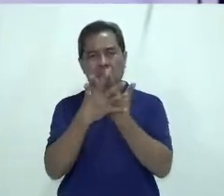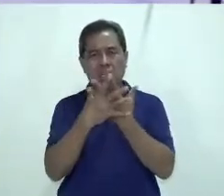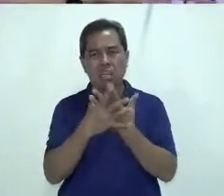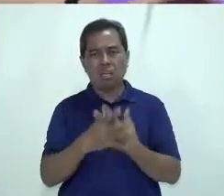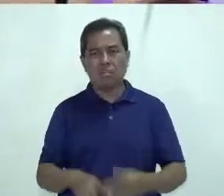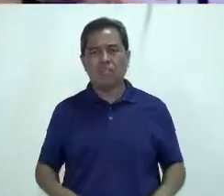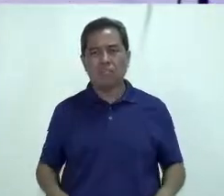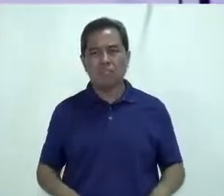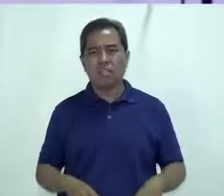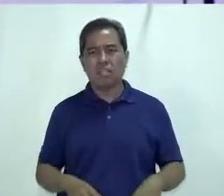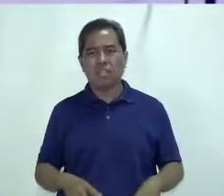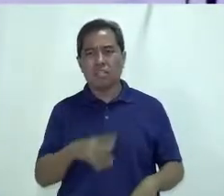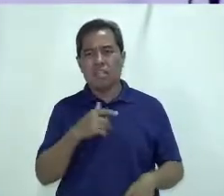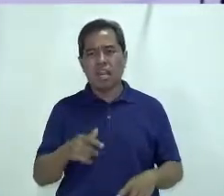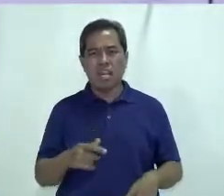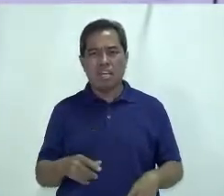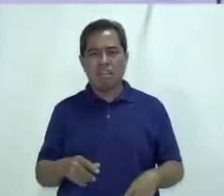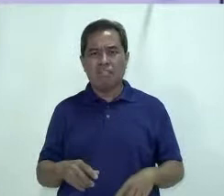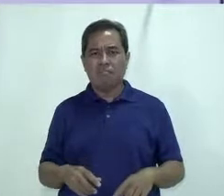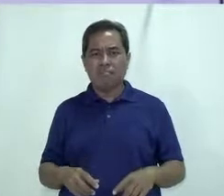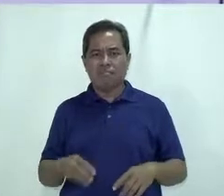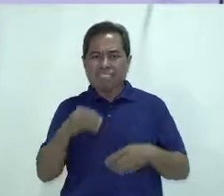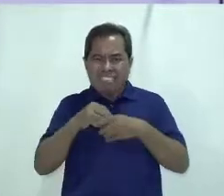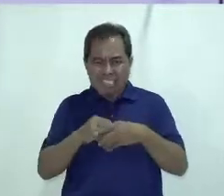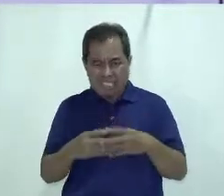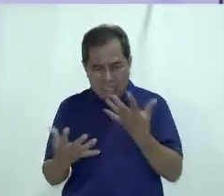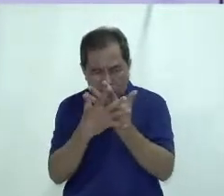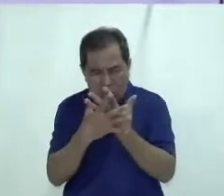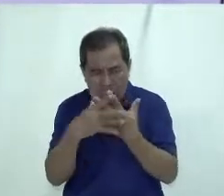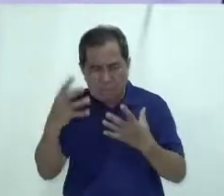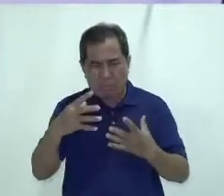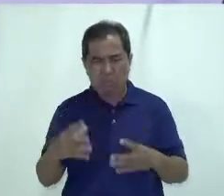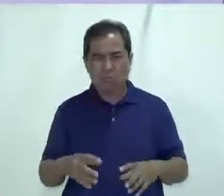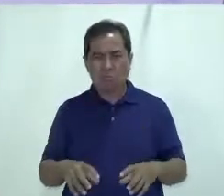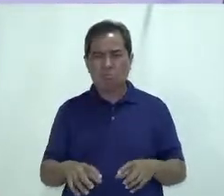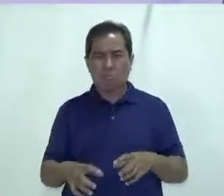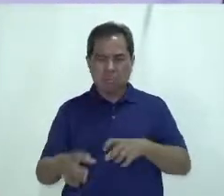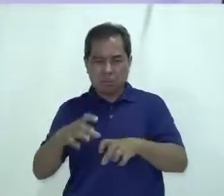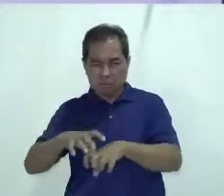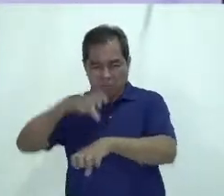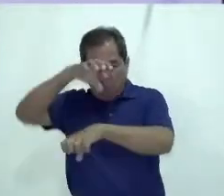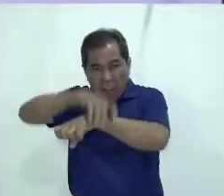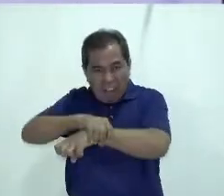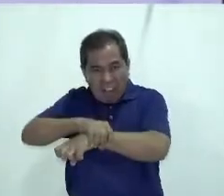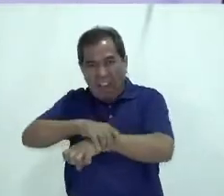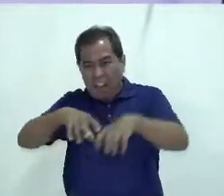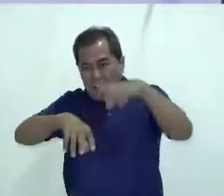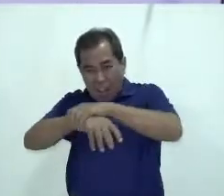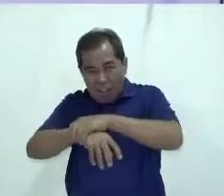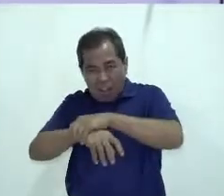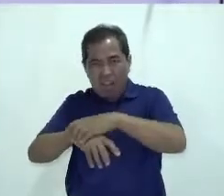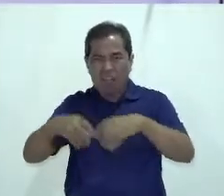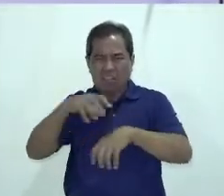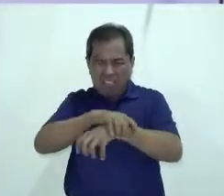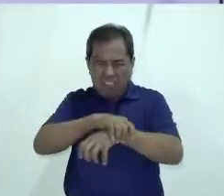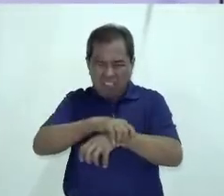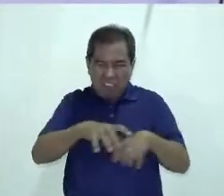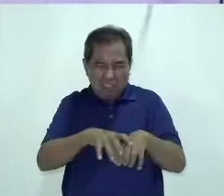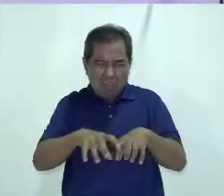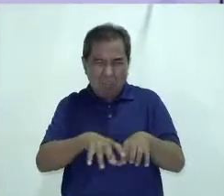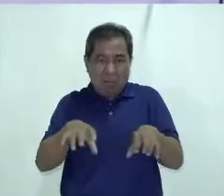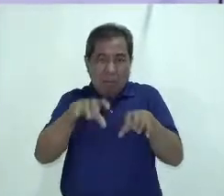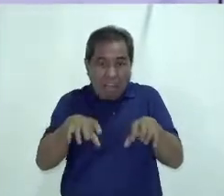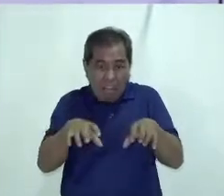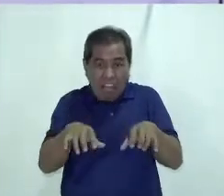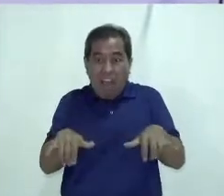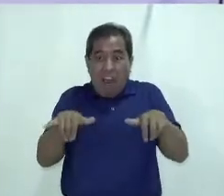wasn't enough that they're in jail. They're put in stocks. These are like wooden blocks that you put on people's feet so they cannot go anywhere. So